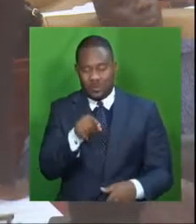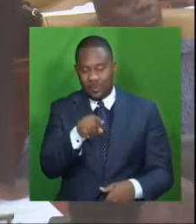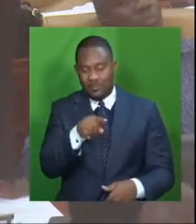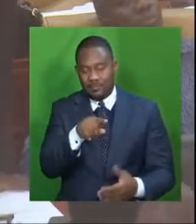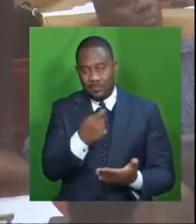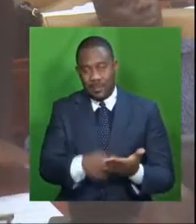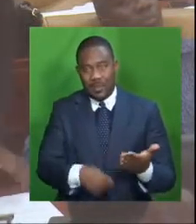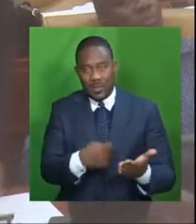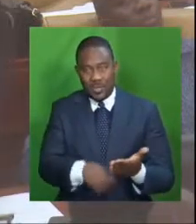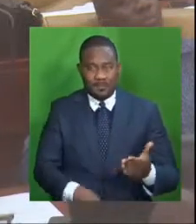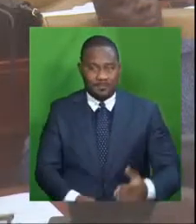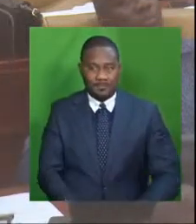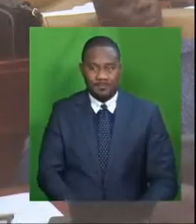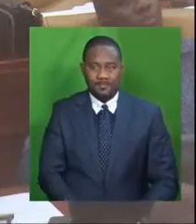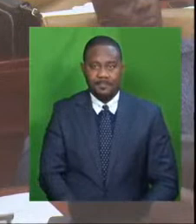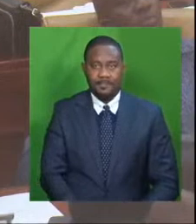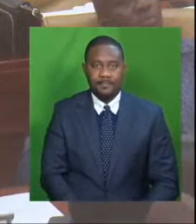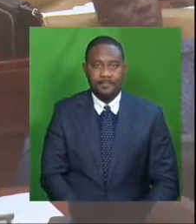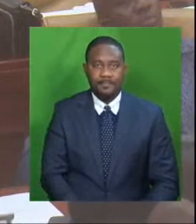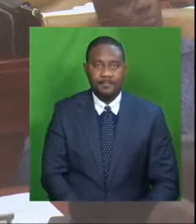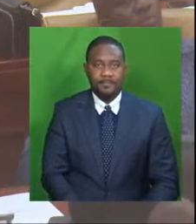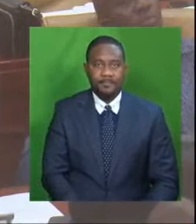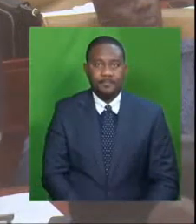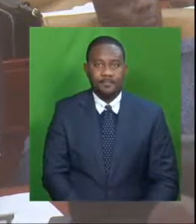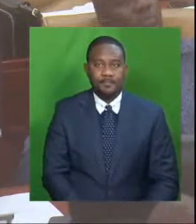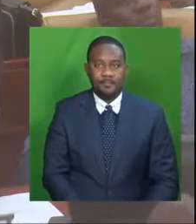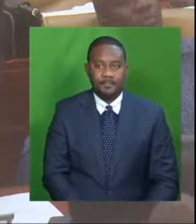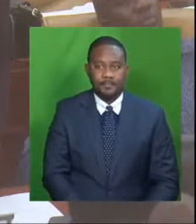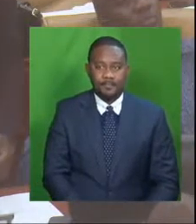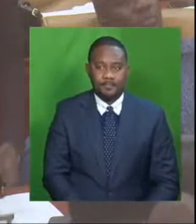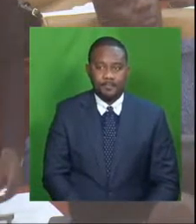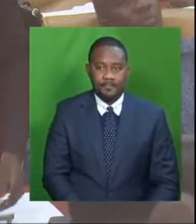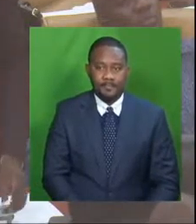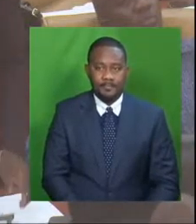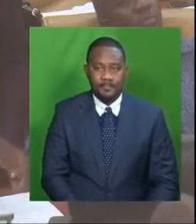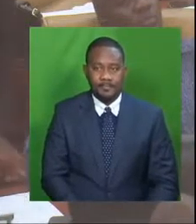in the interest of this country. So, Speaker, let me also say